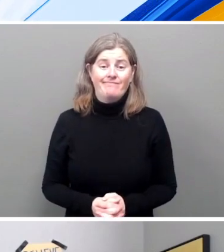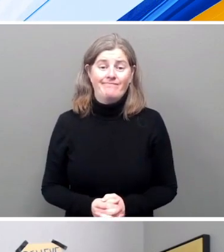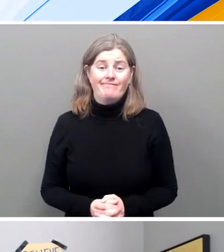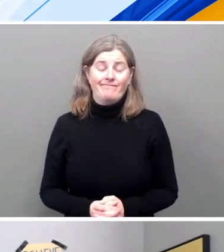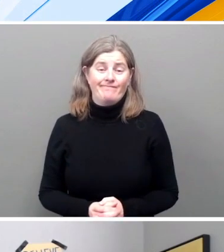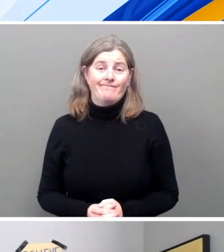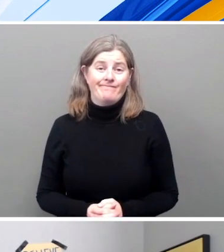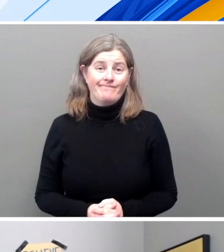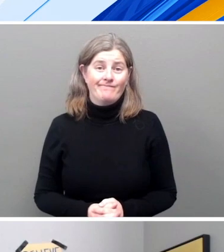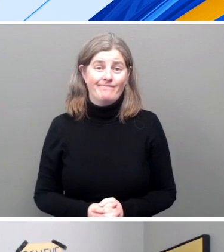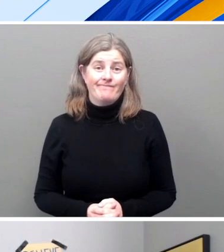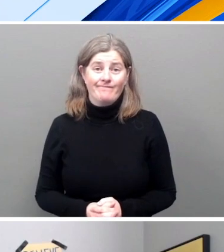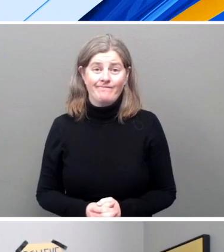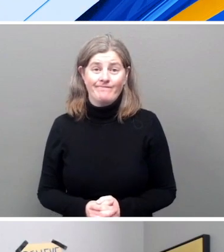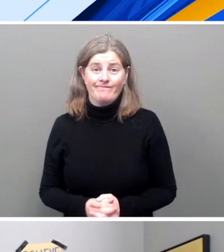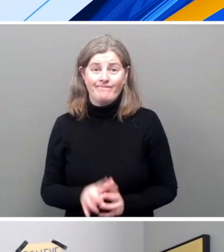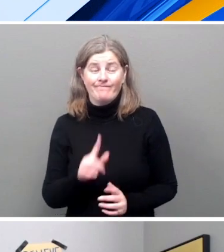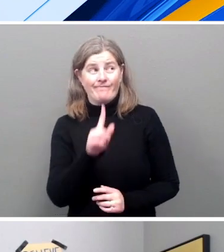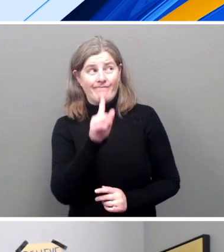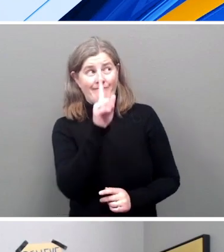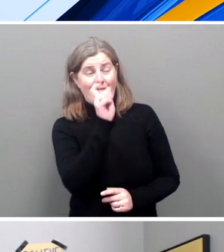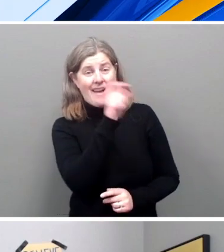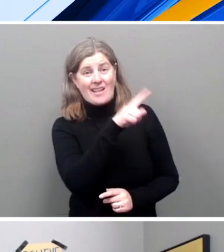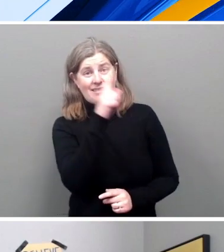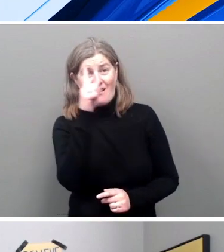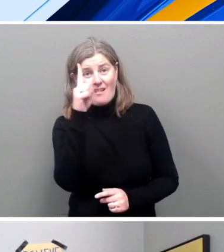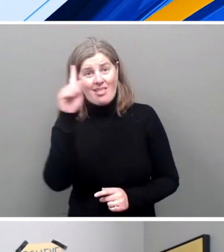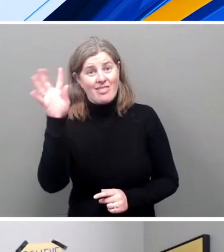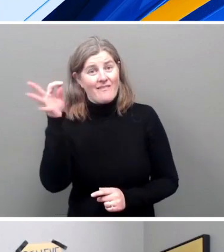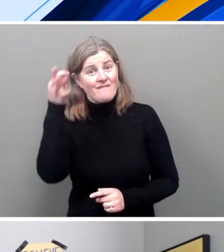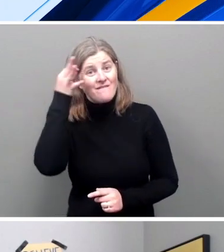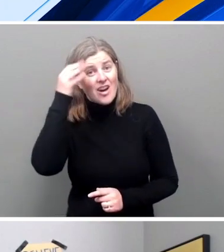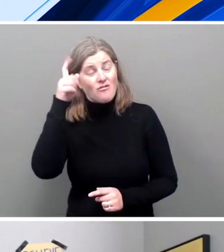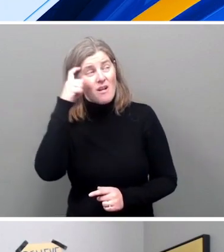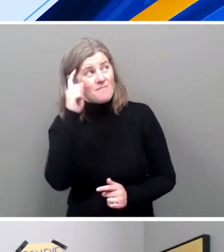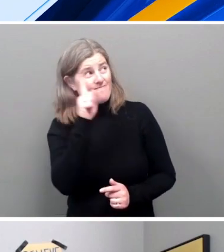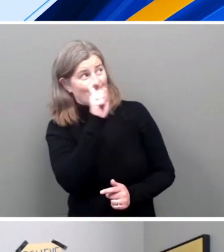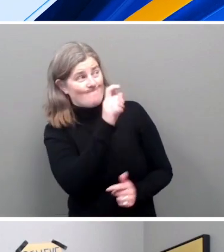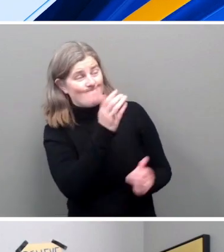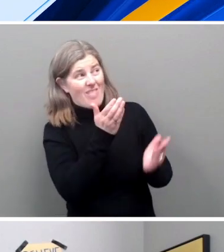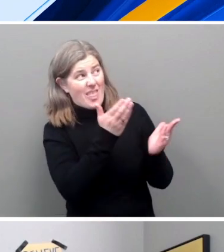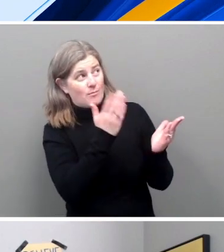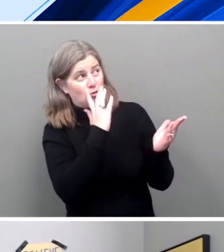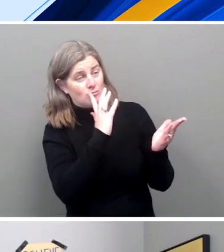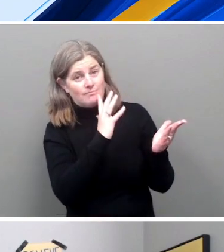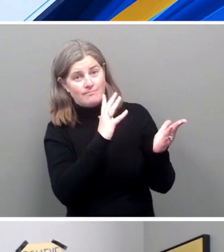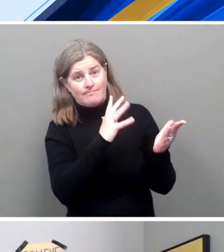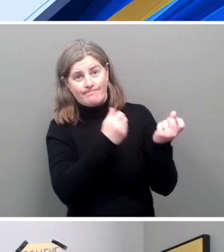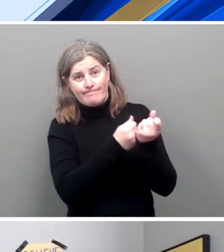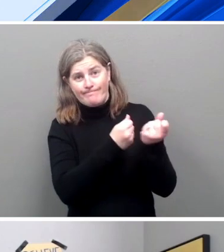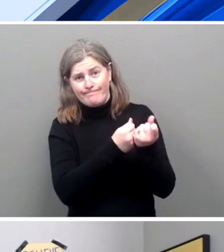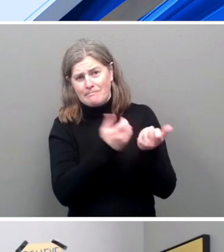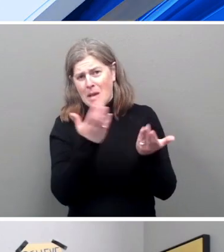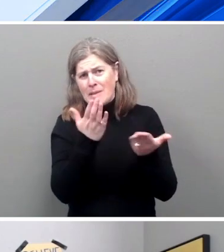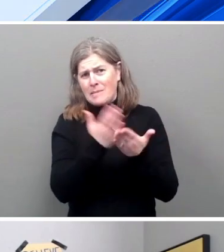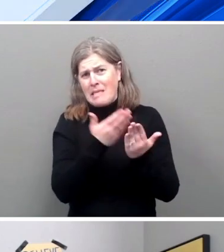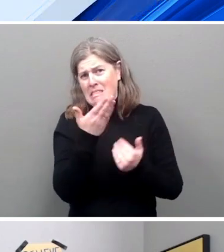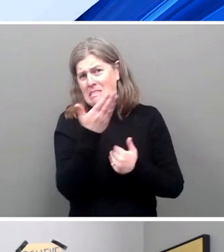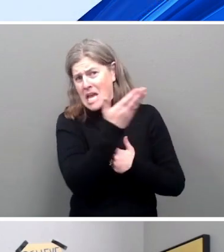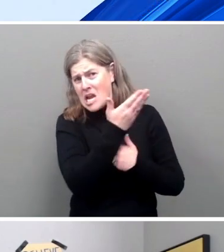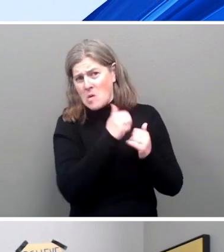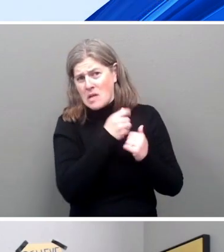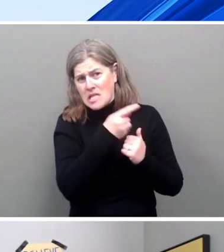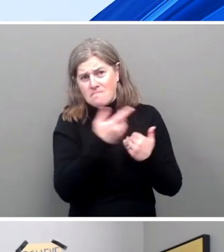asking the federal government to take a position on this or a stand on this, or and that there might be something there where we